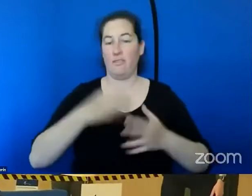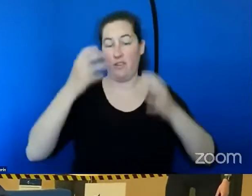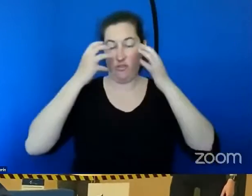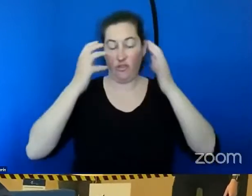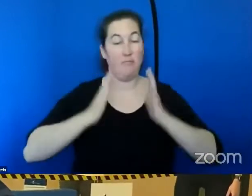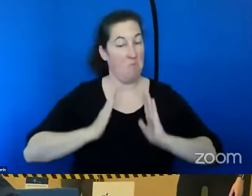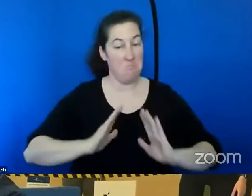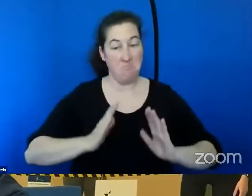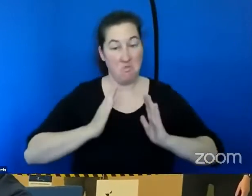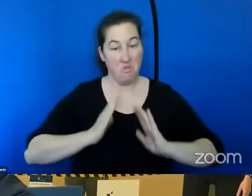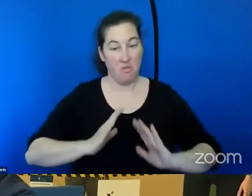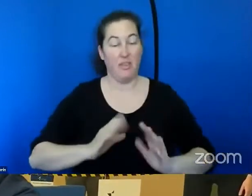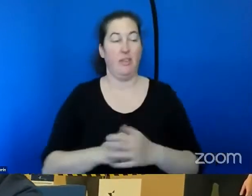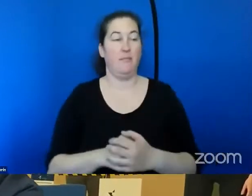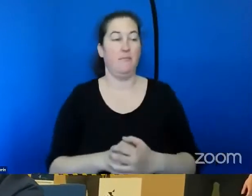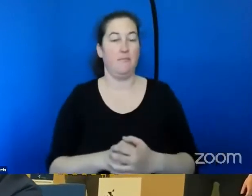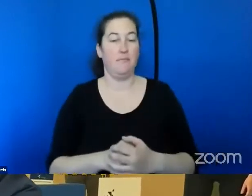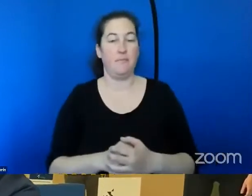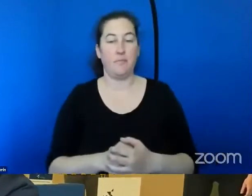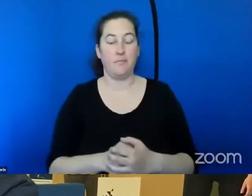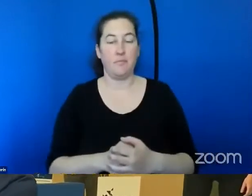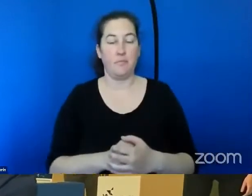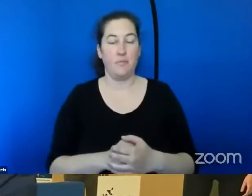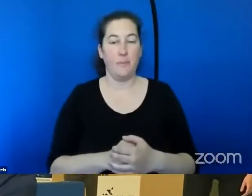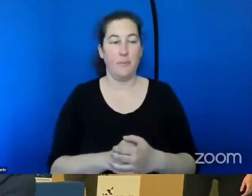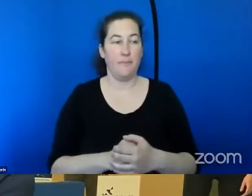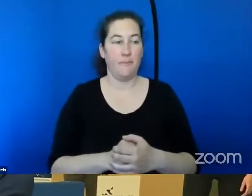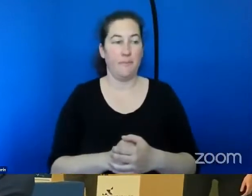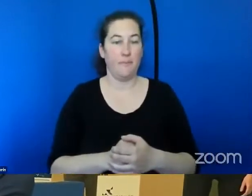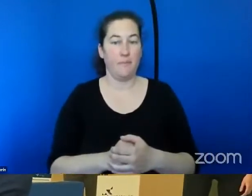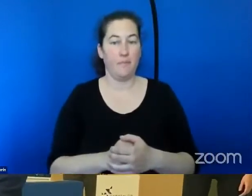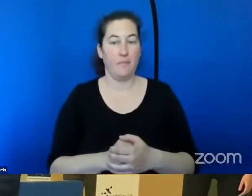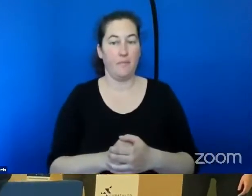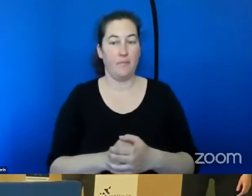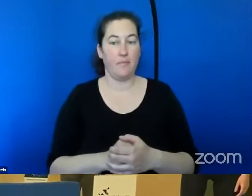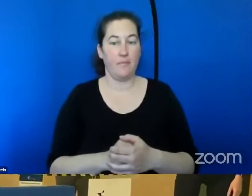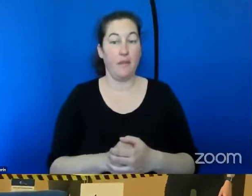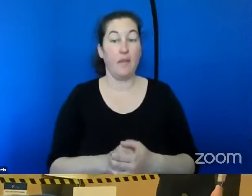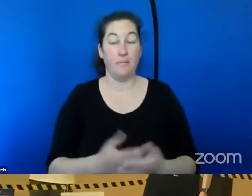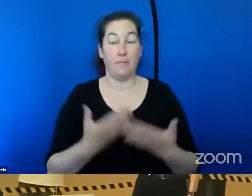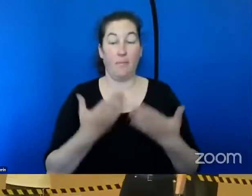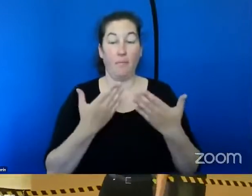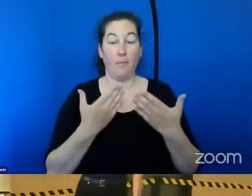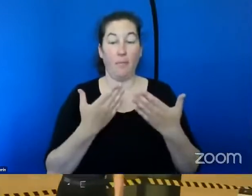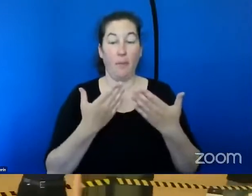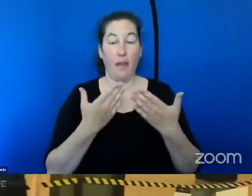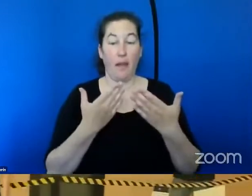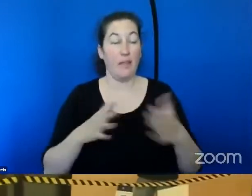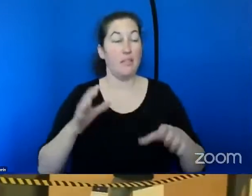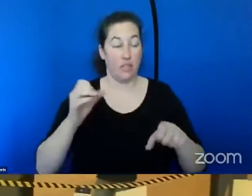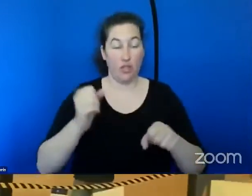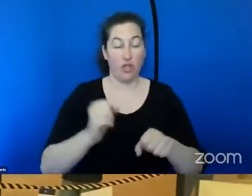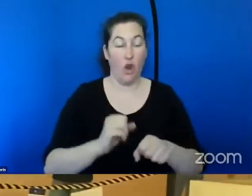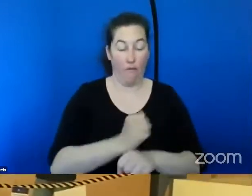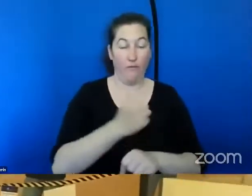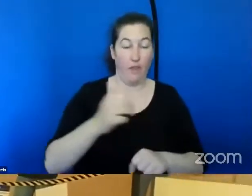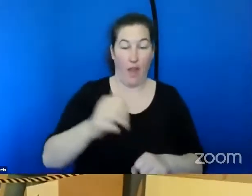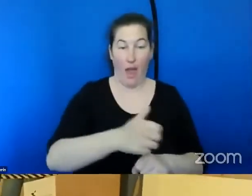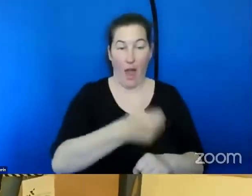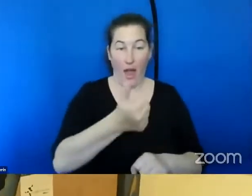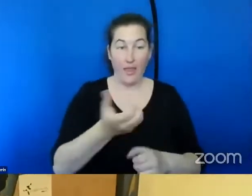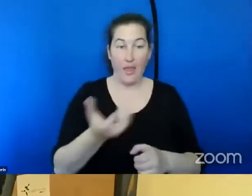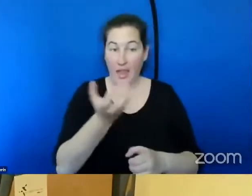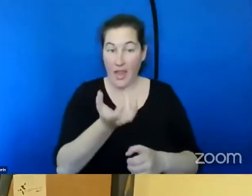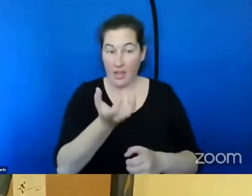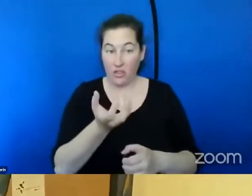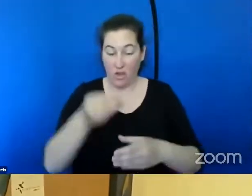And when is he going to go back to it? This is the USB stick. He's got to be careful as he's placing one of the other objects into position that it